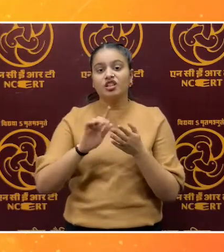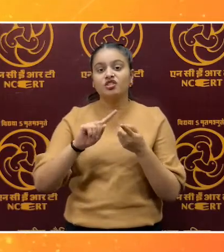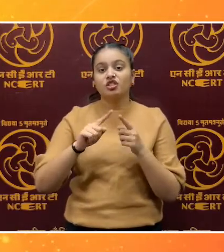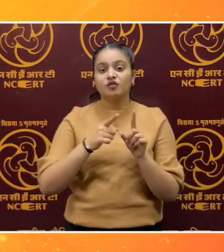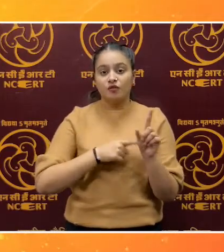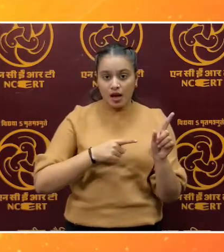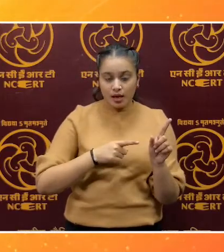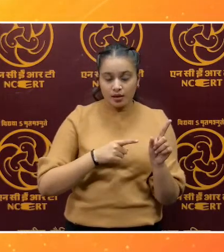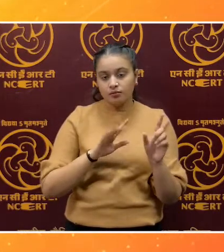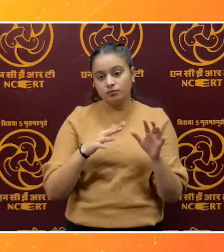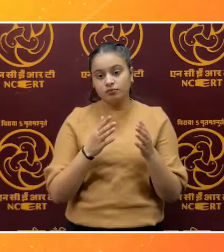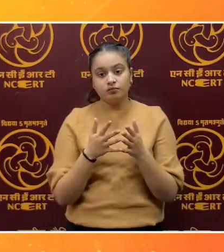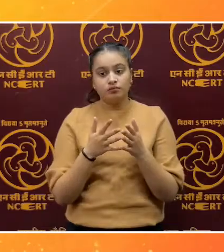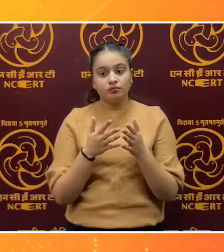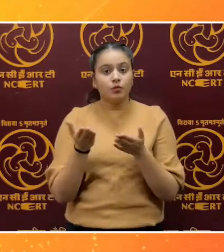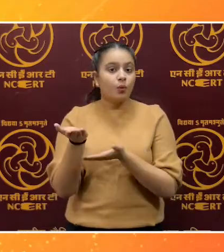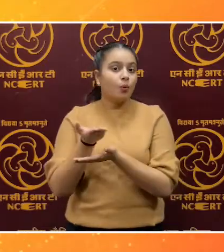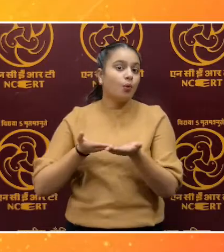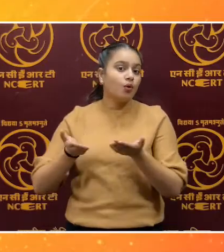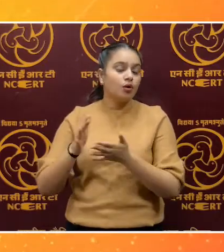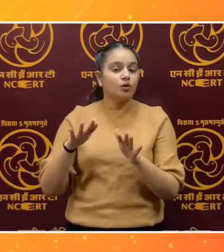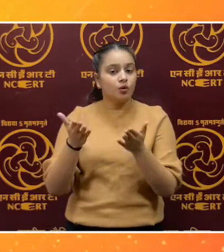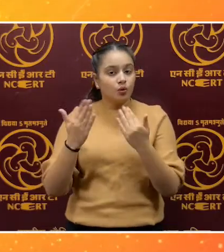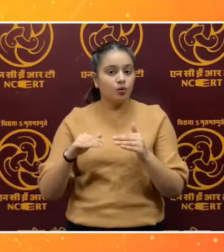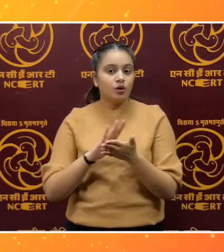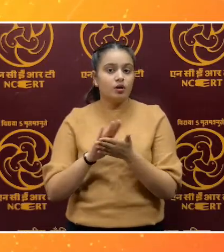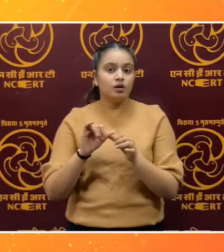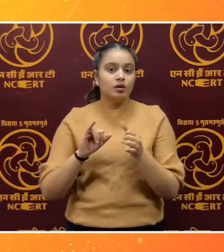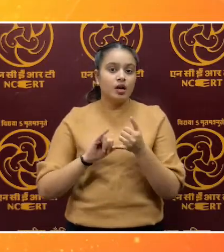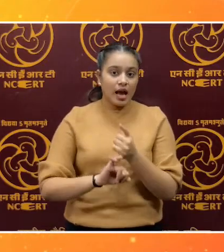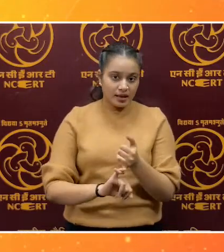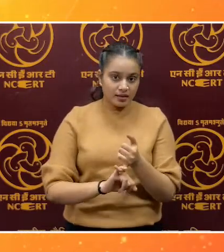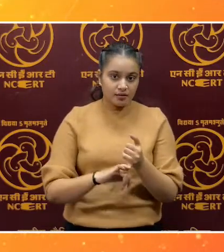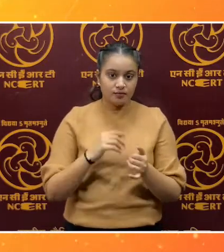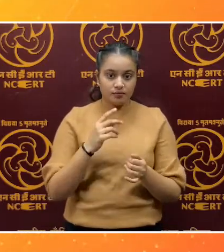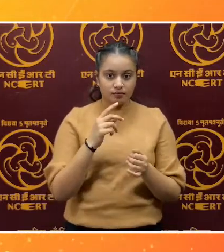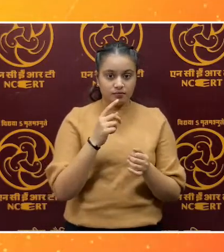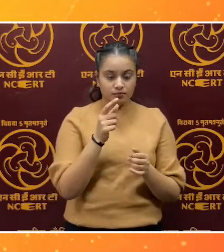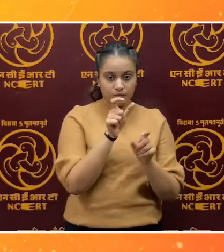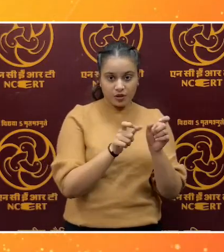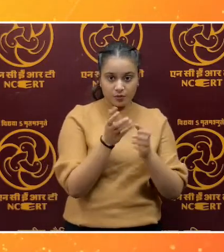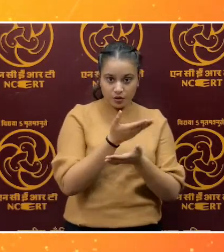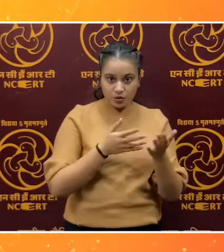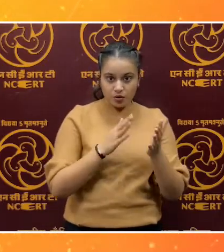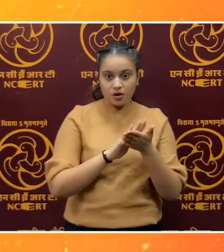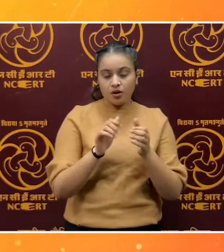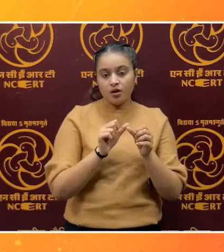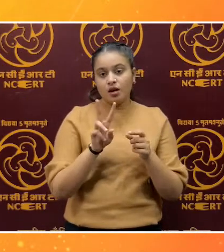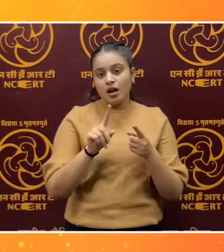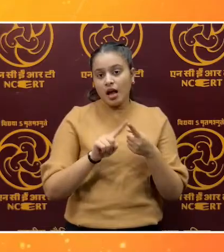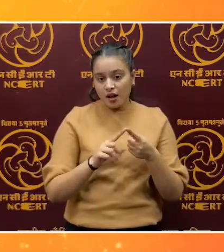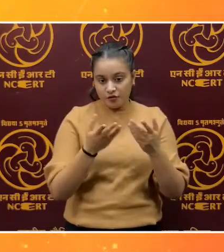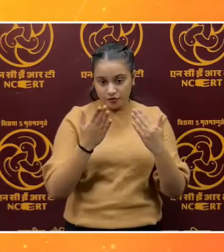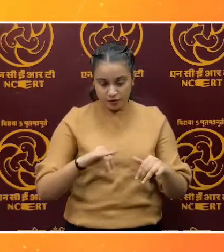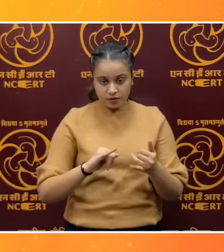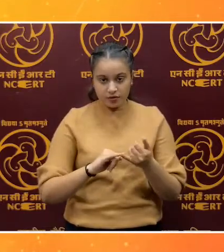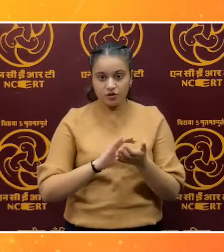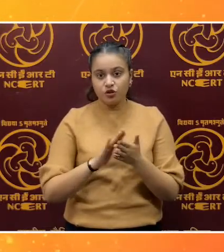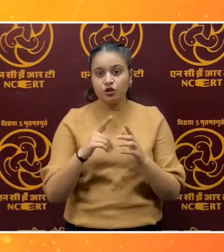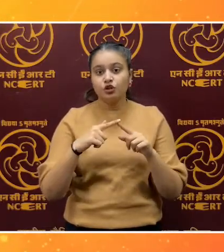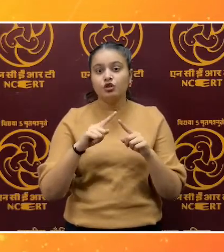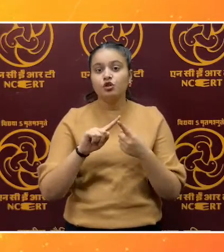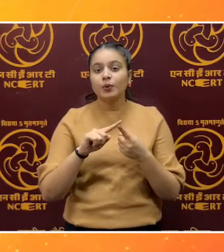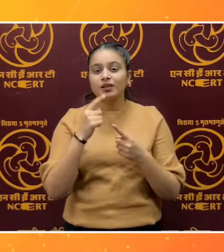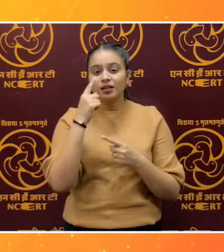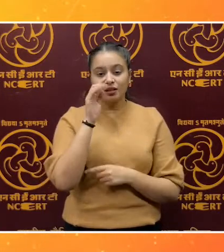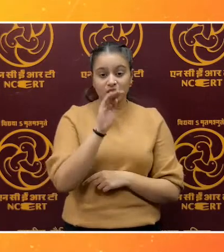and she, it is always has. Suraj and Samrat, there are two people, have. Shweta, has, because it's one person,